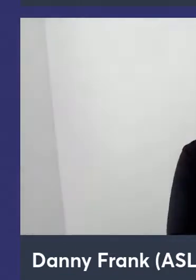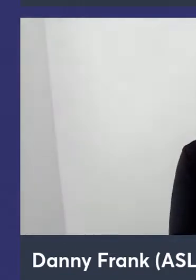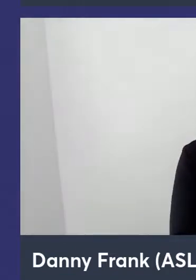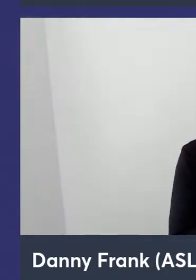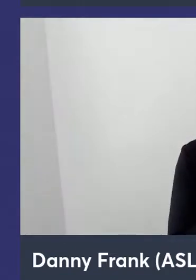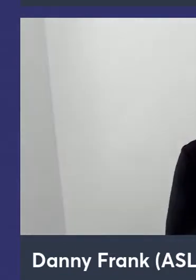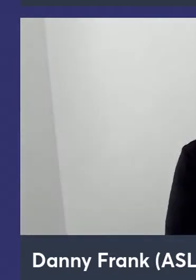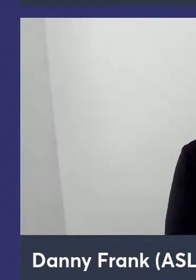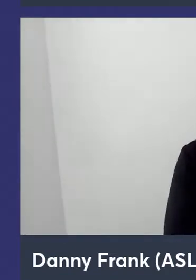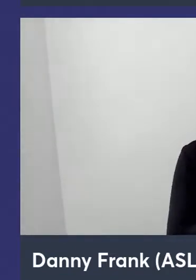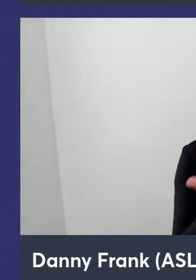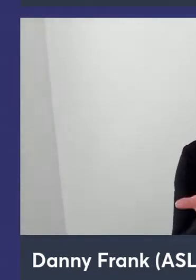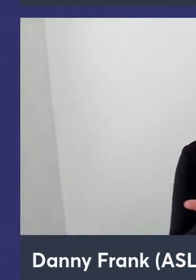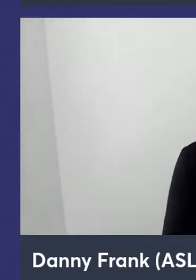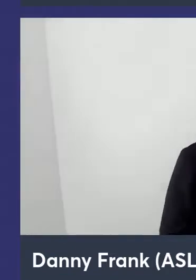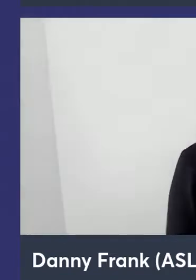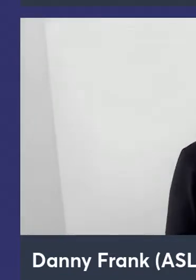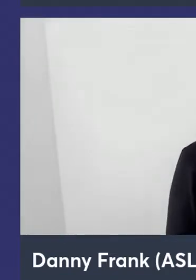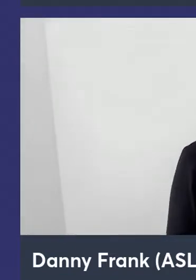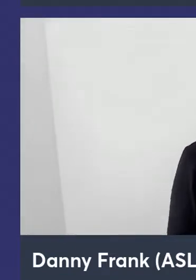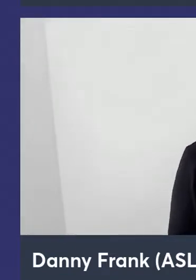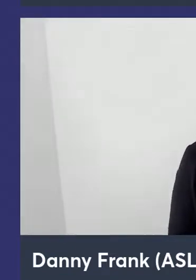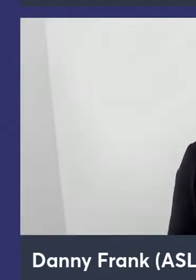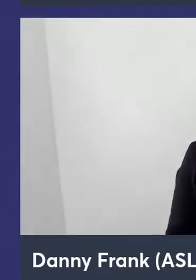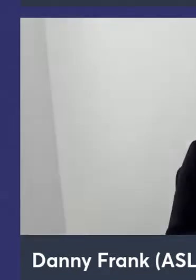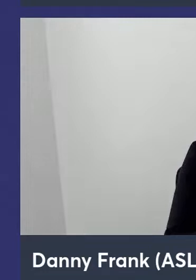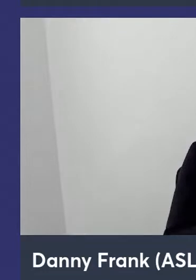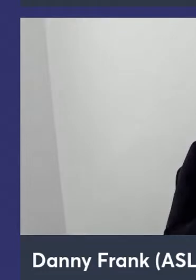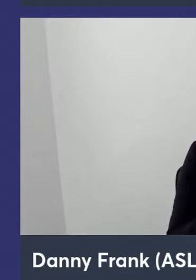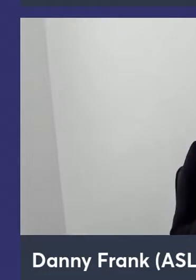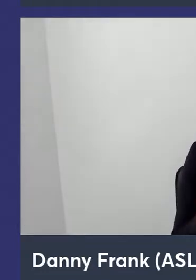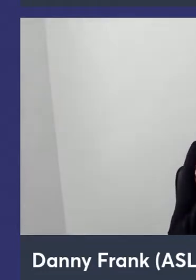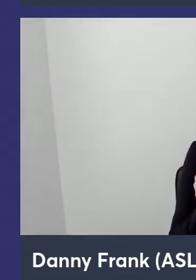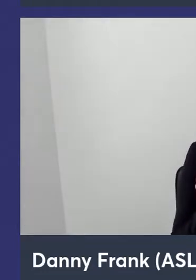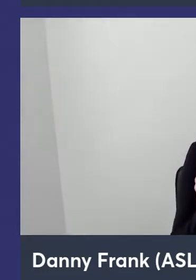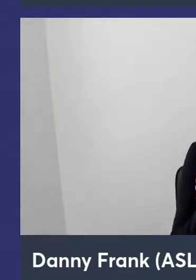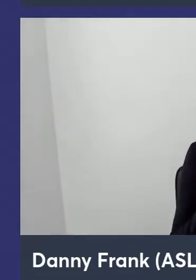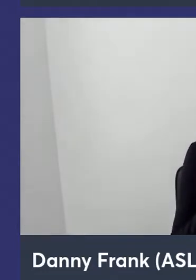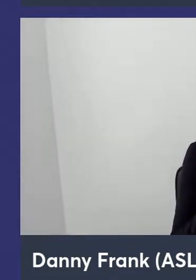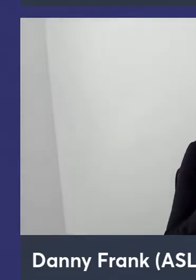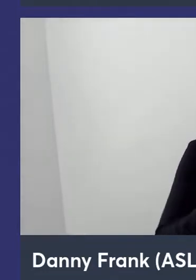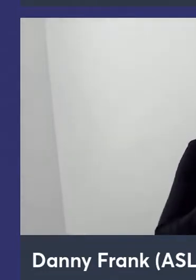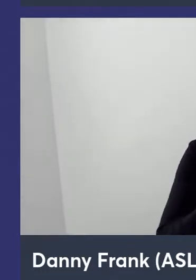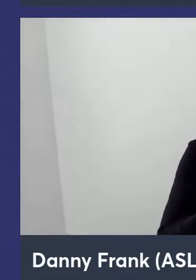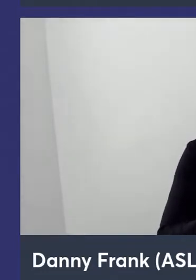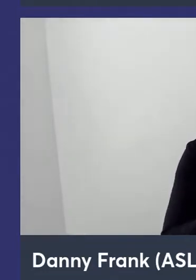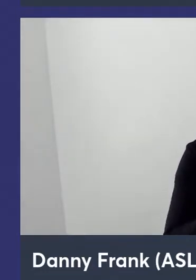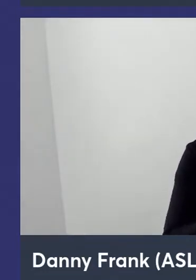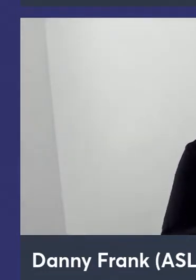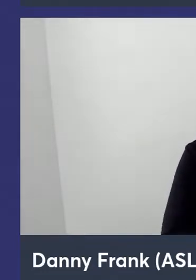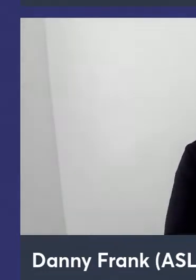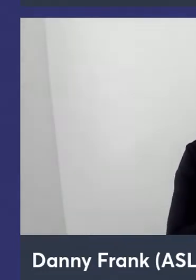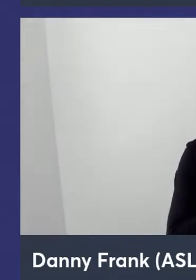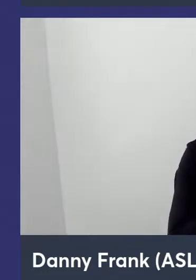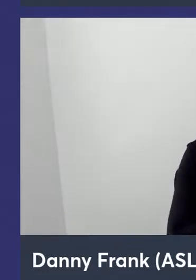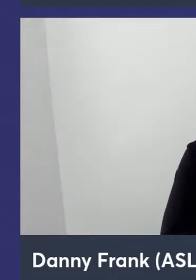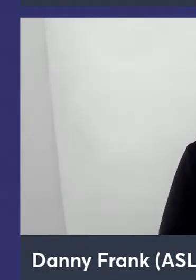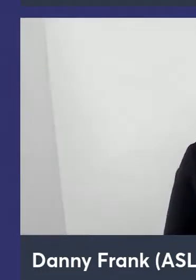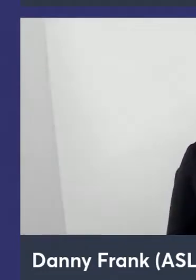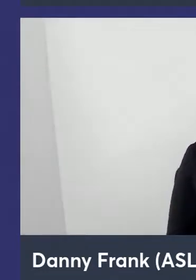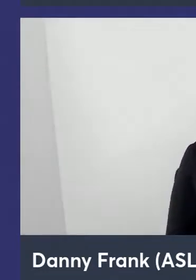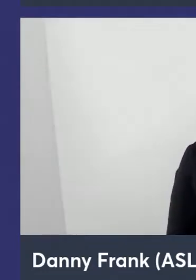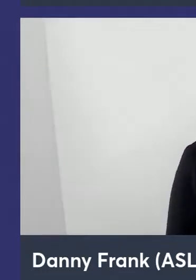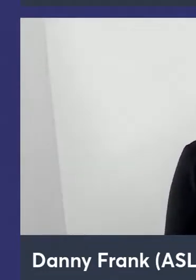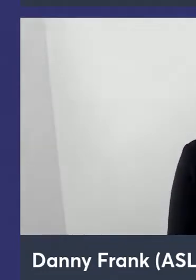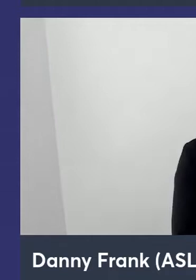in terms of speed, the Ensemble models are around in Autopilot are 8 times faster